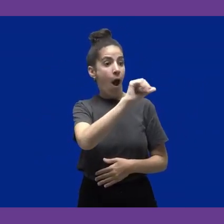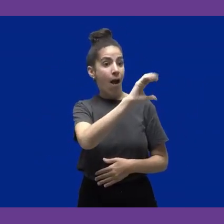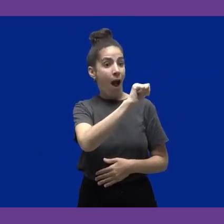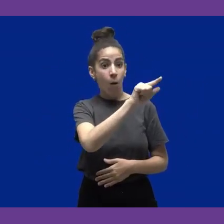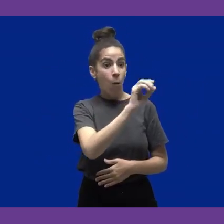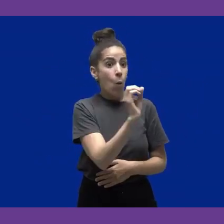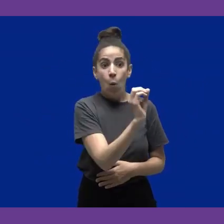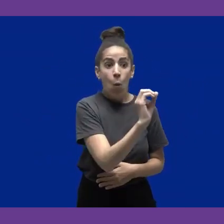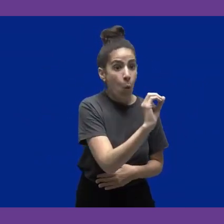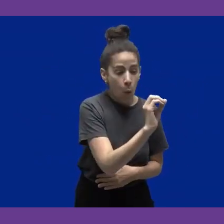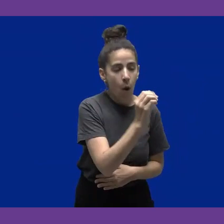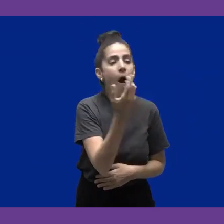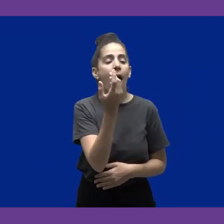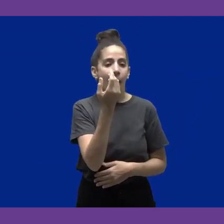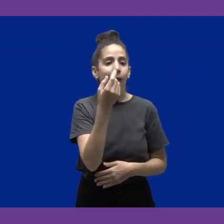with